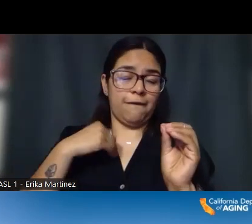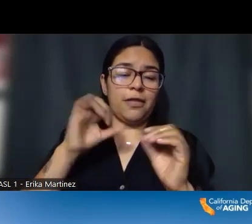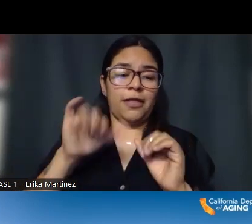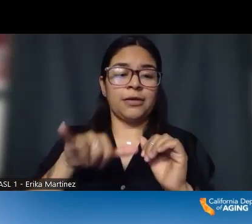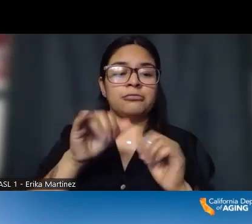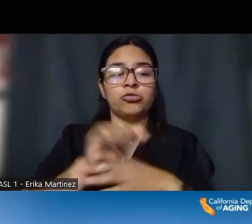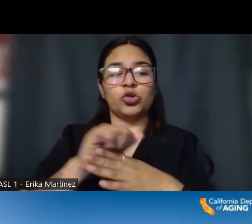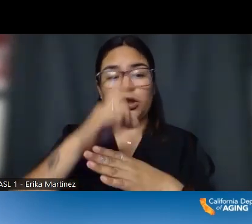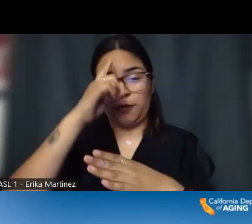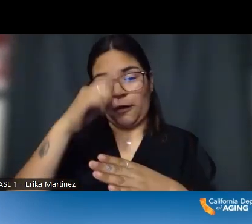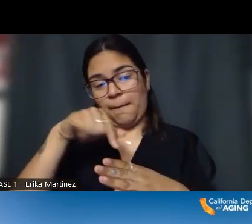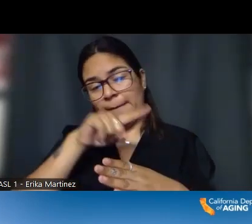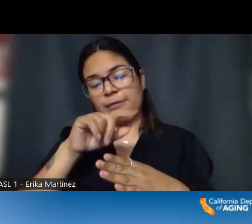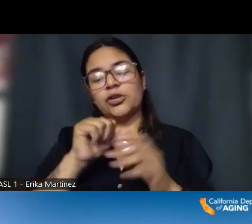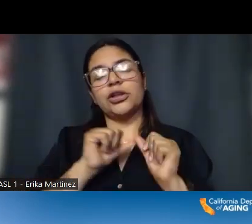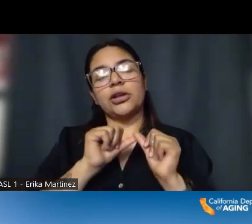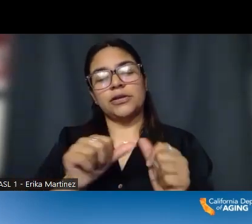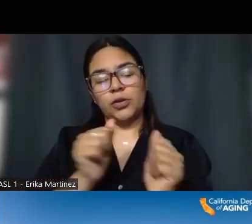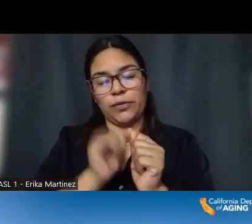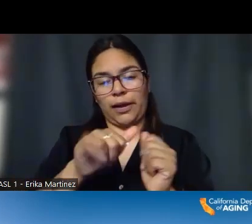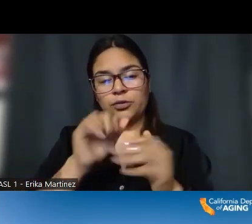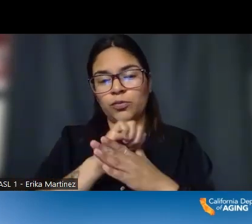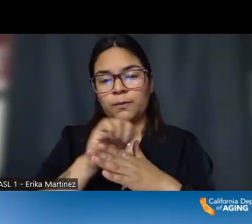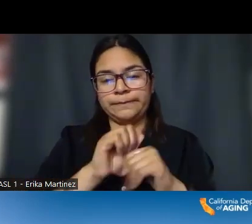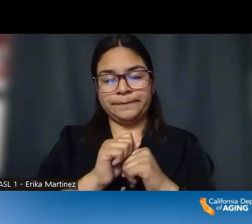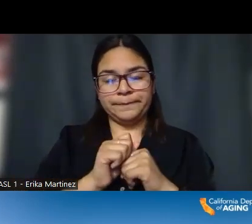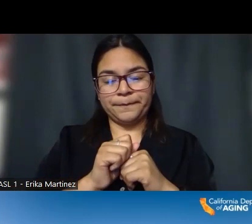external individuals to help us provide that training.